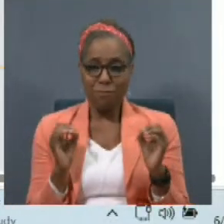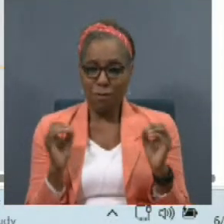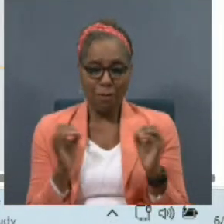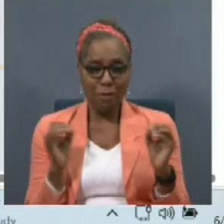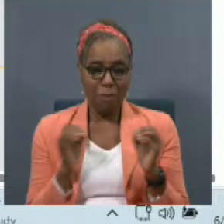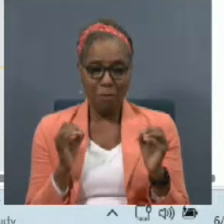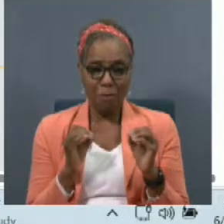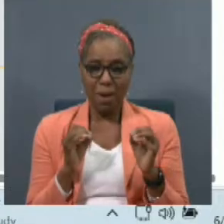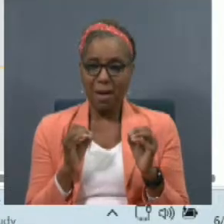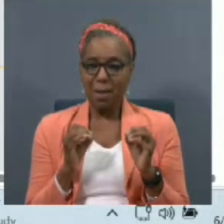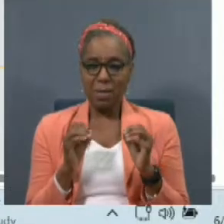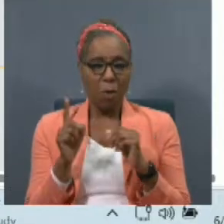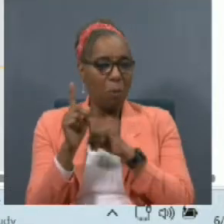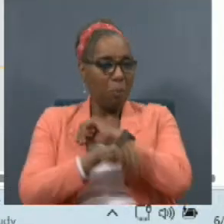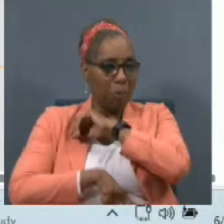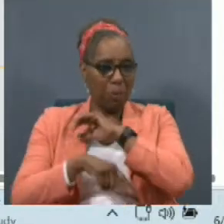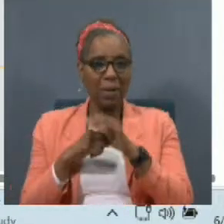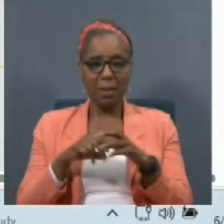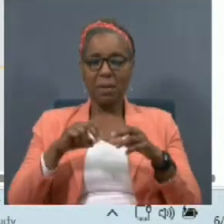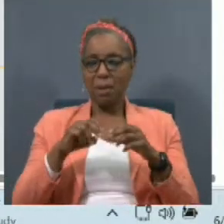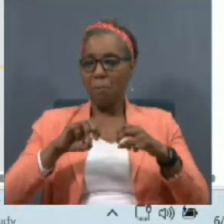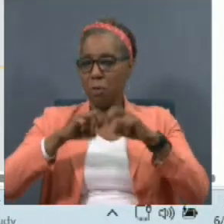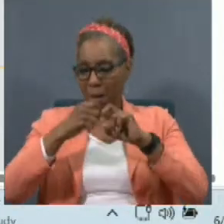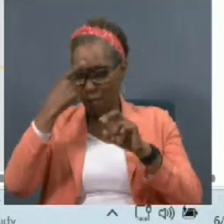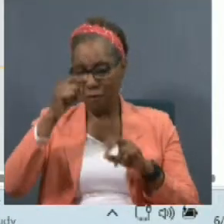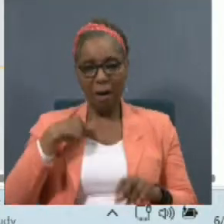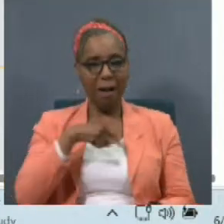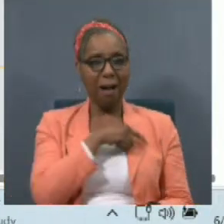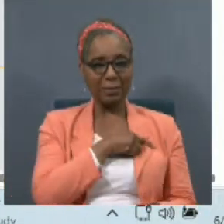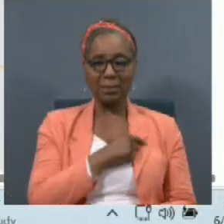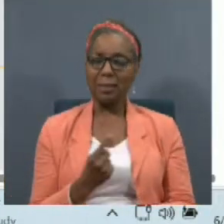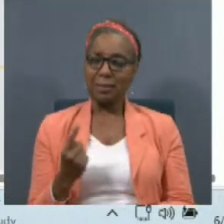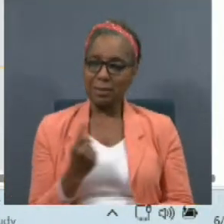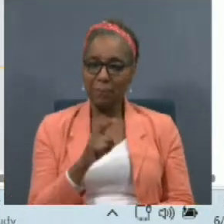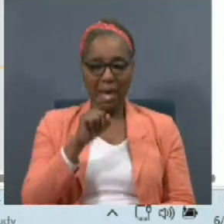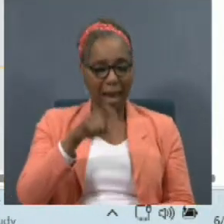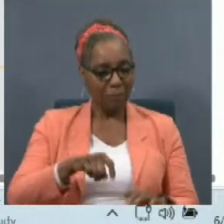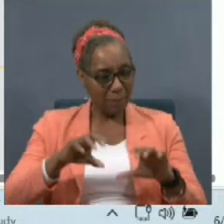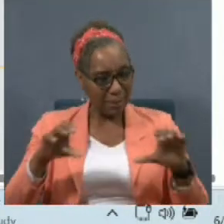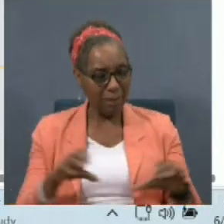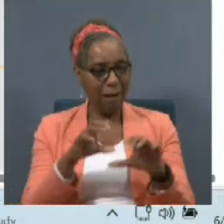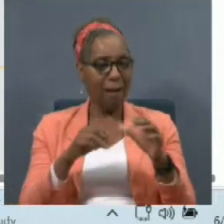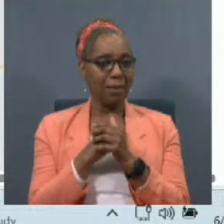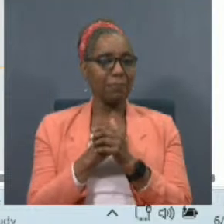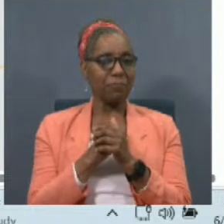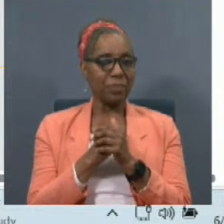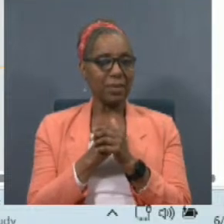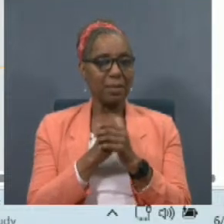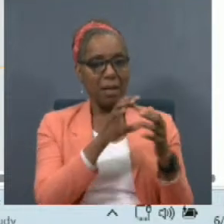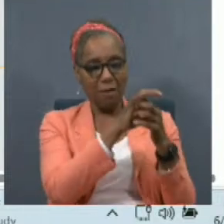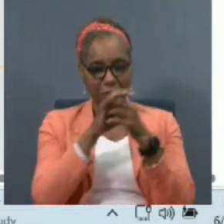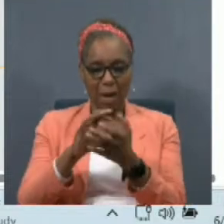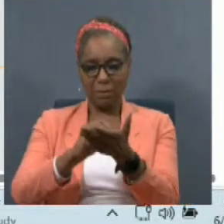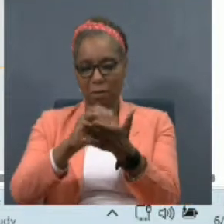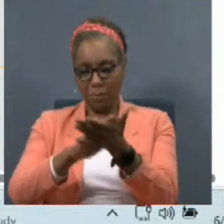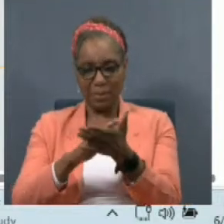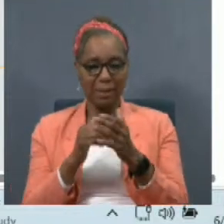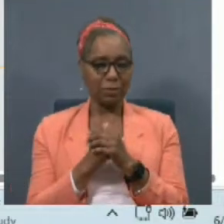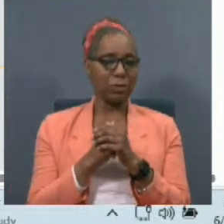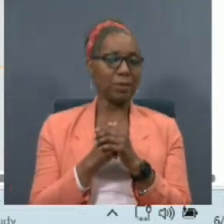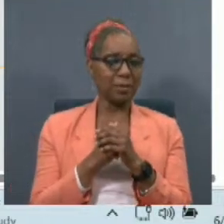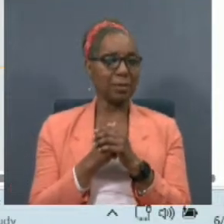any repercussions for us. Something has to be done. As far as